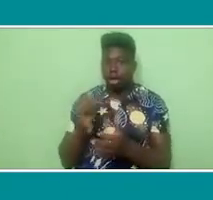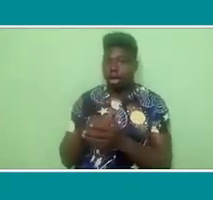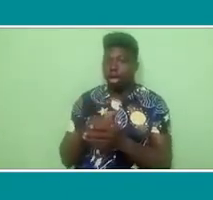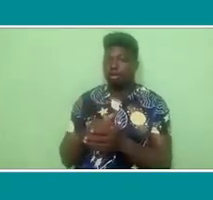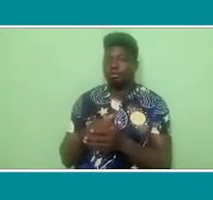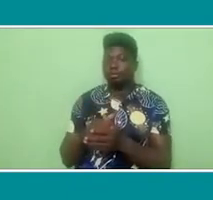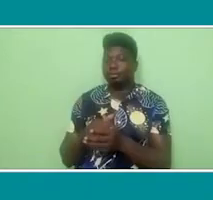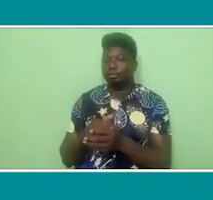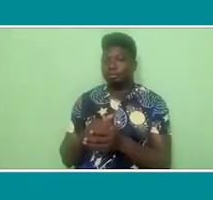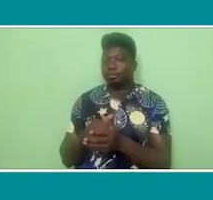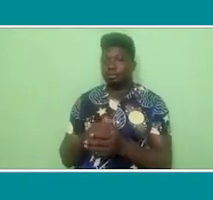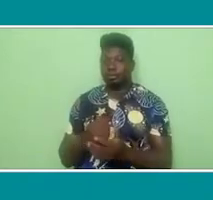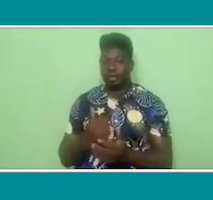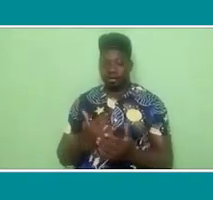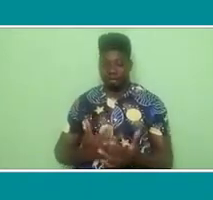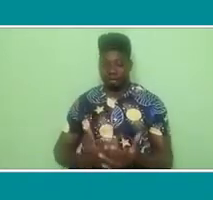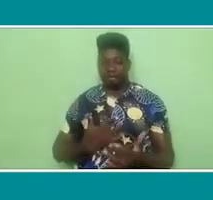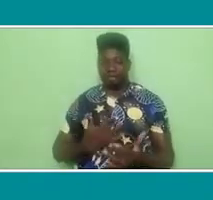exhaling out.